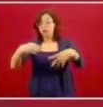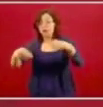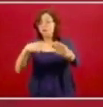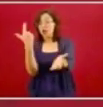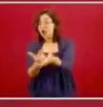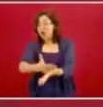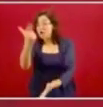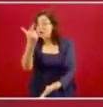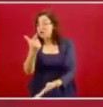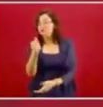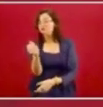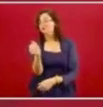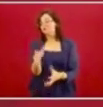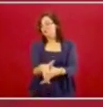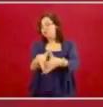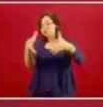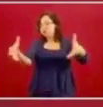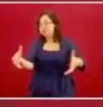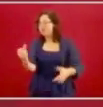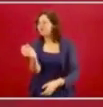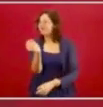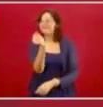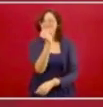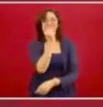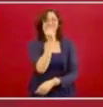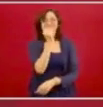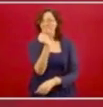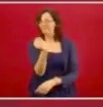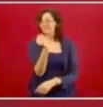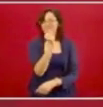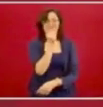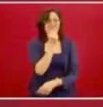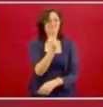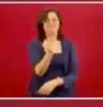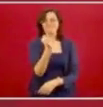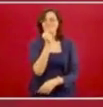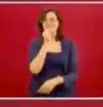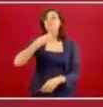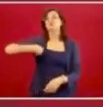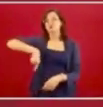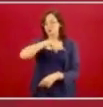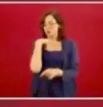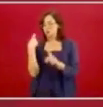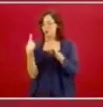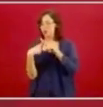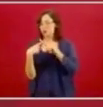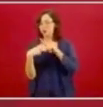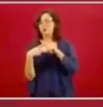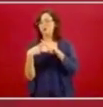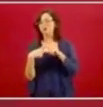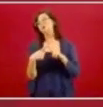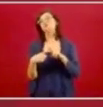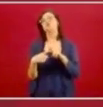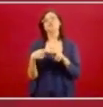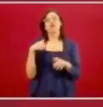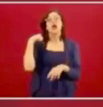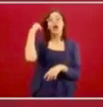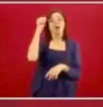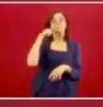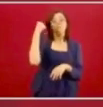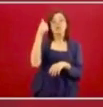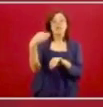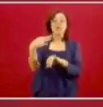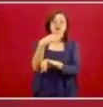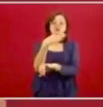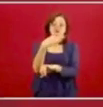to the degree that you do all of these things, that's the degree to which we will be able to control this epidemic